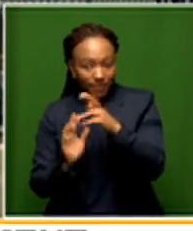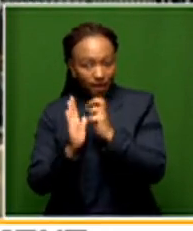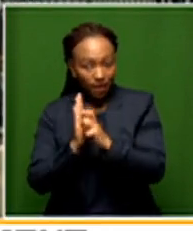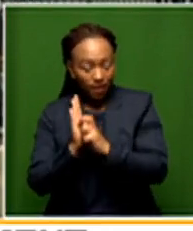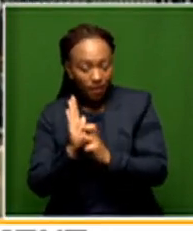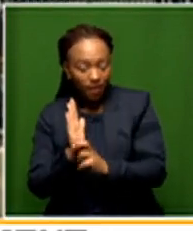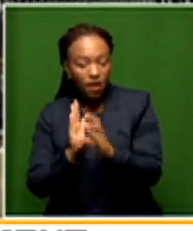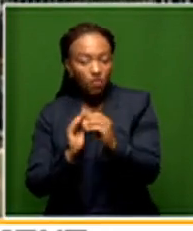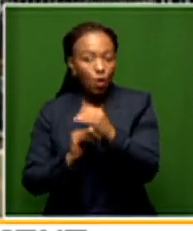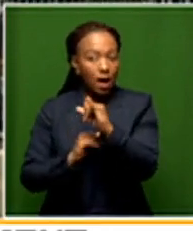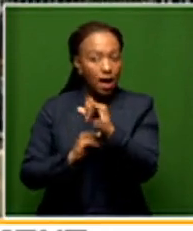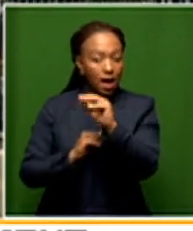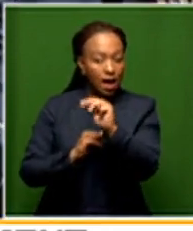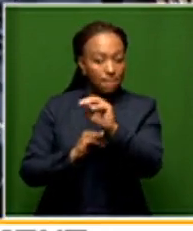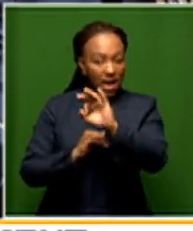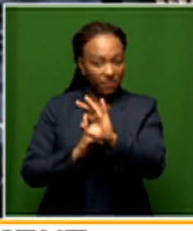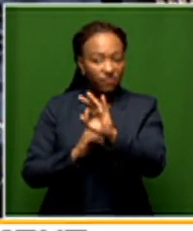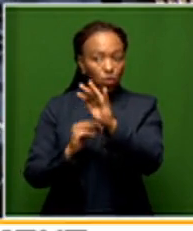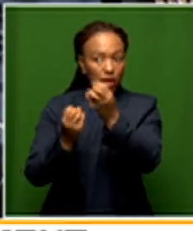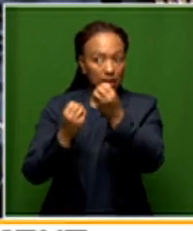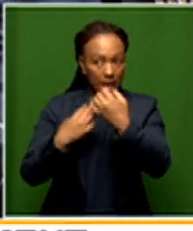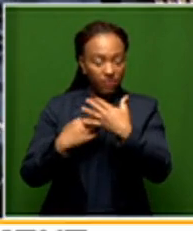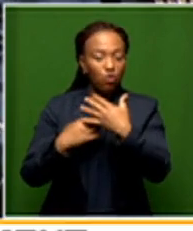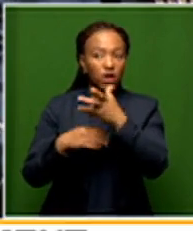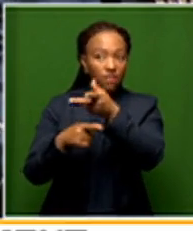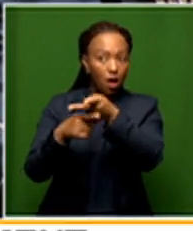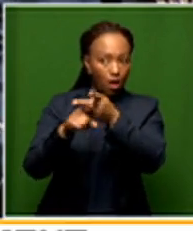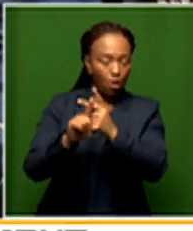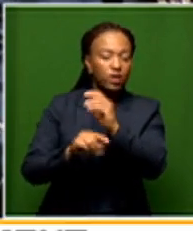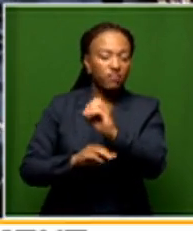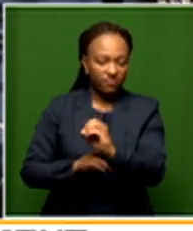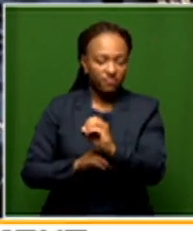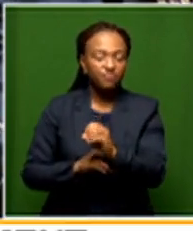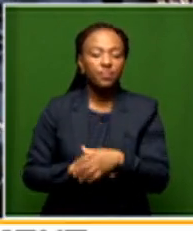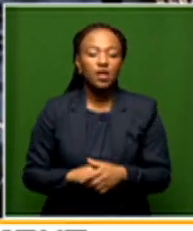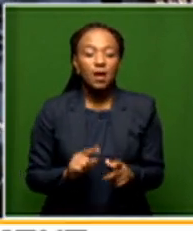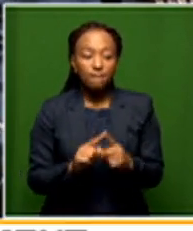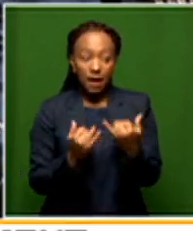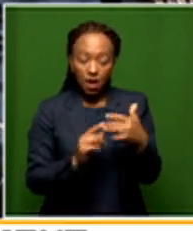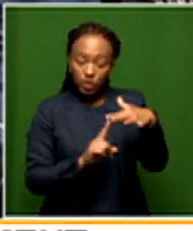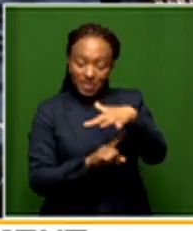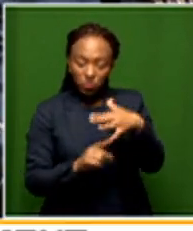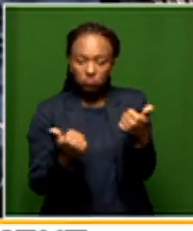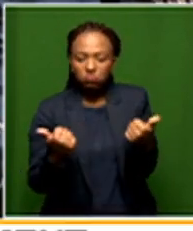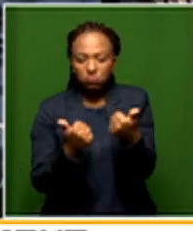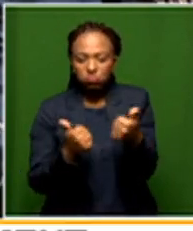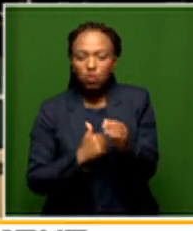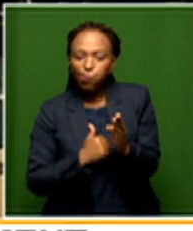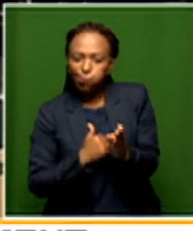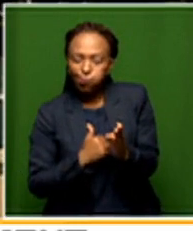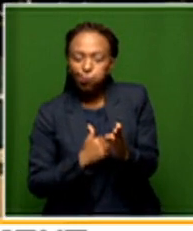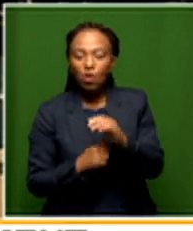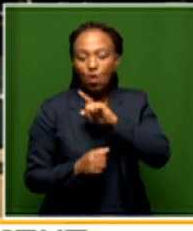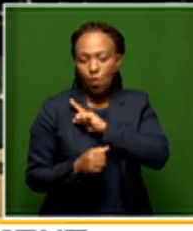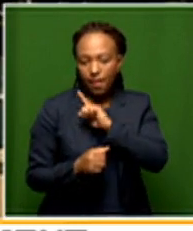conditionalities that the IMF will require. We have a situation at the moment where